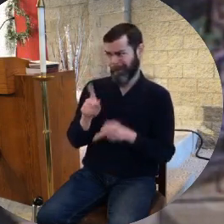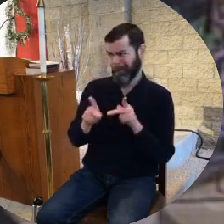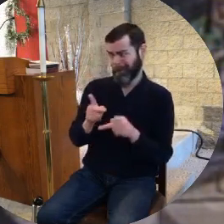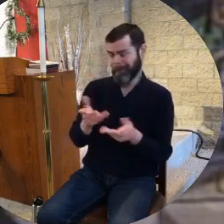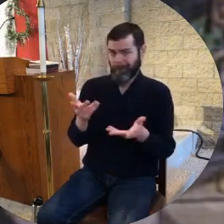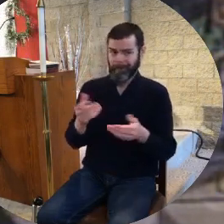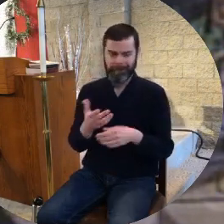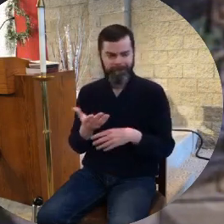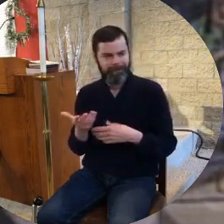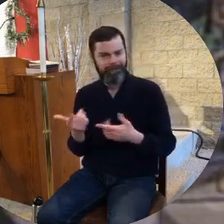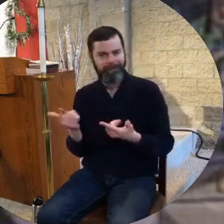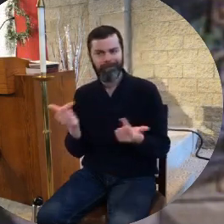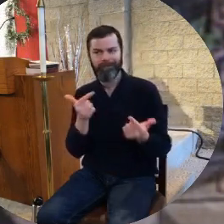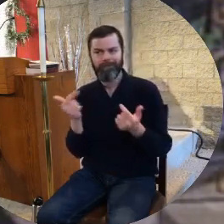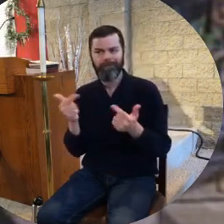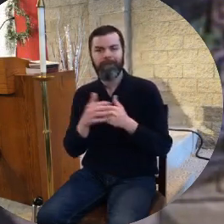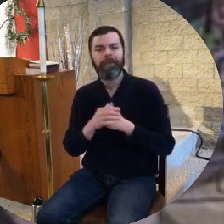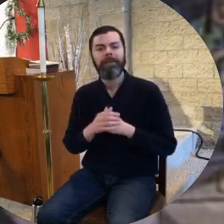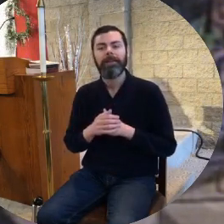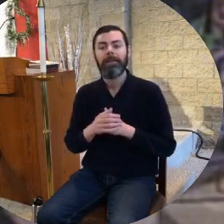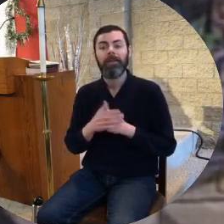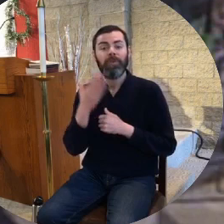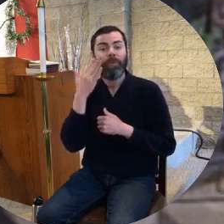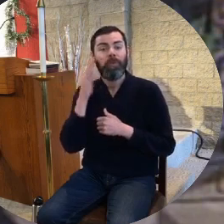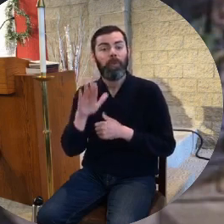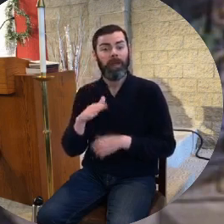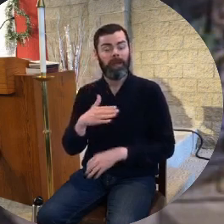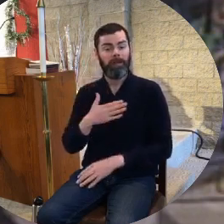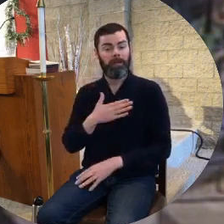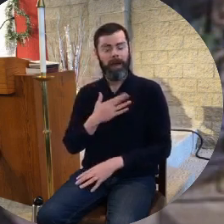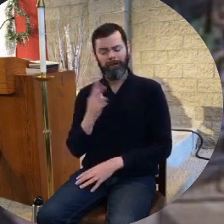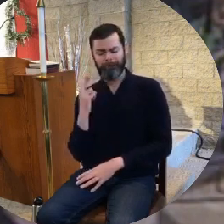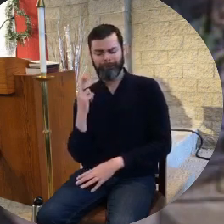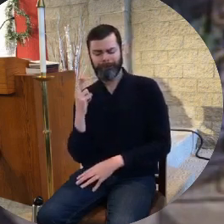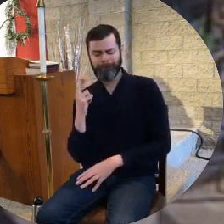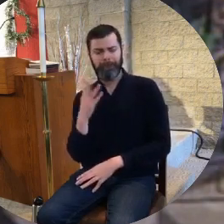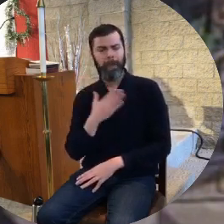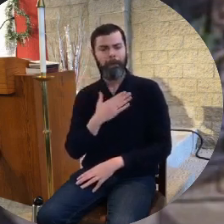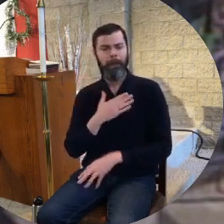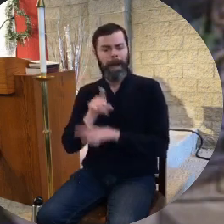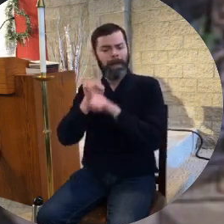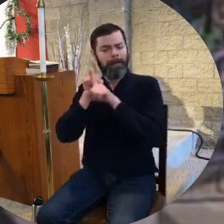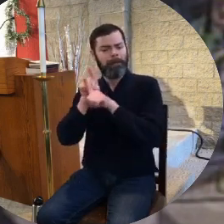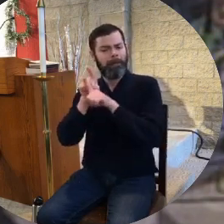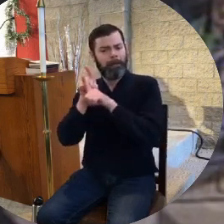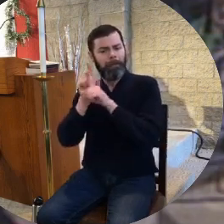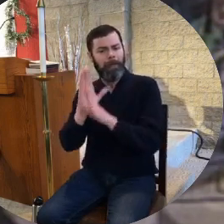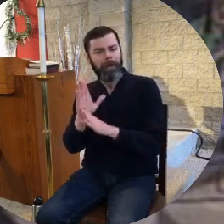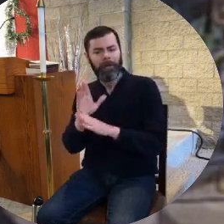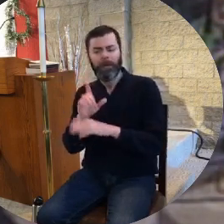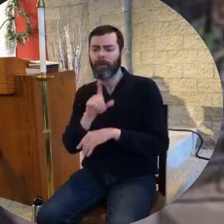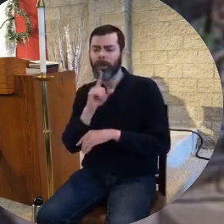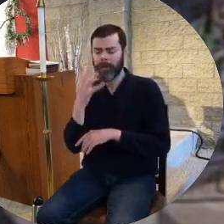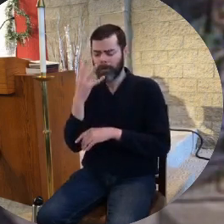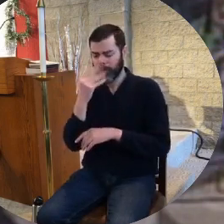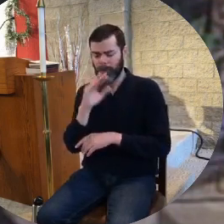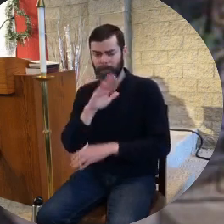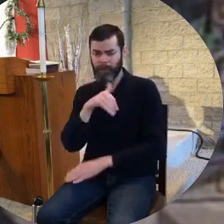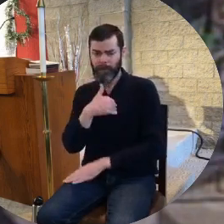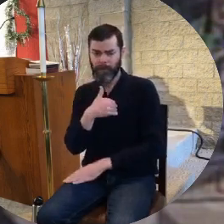my you know that my very good friend and my mentor and just a beautiful soul,